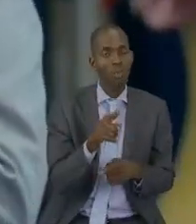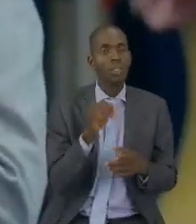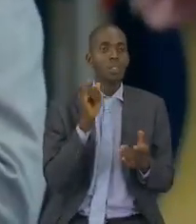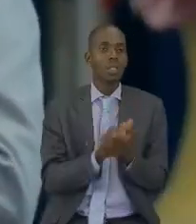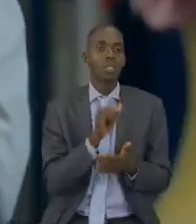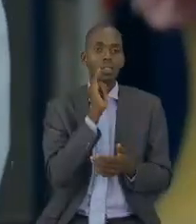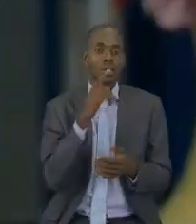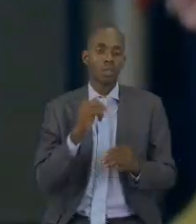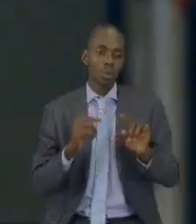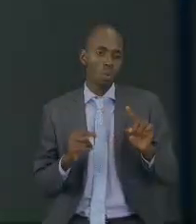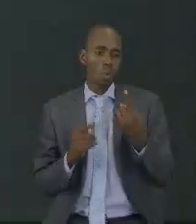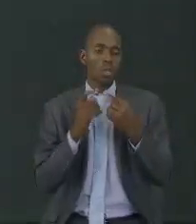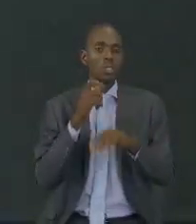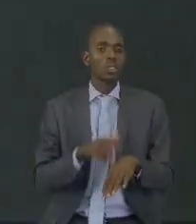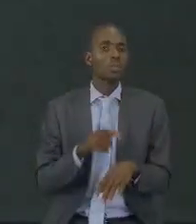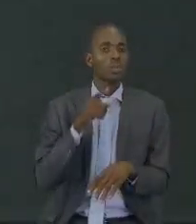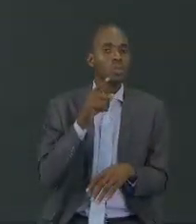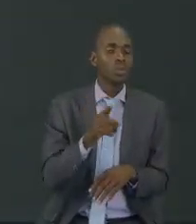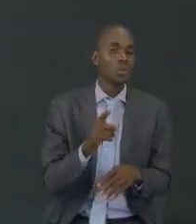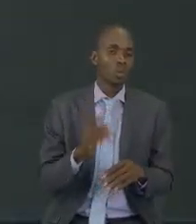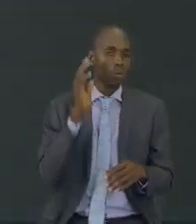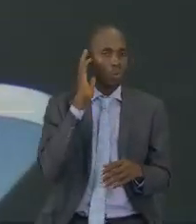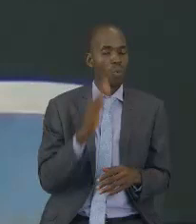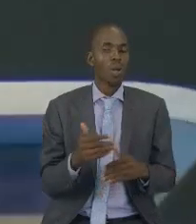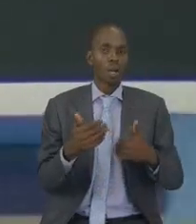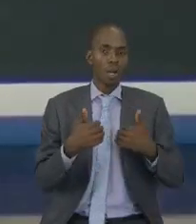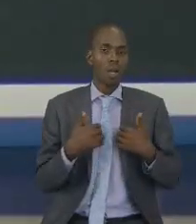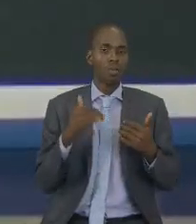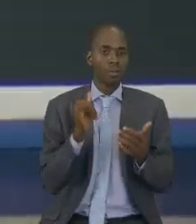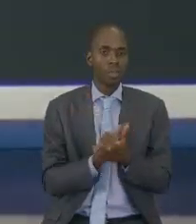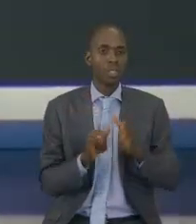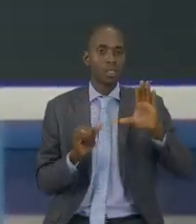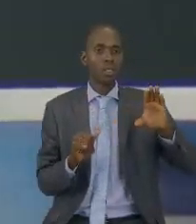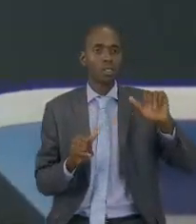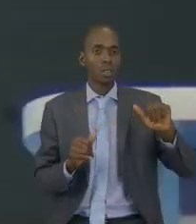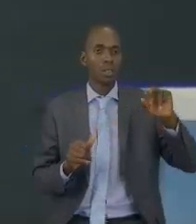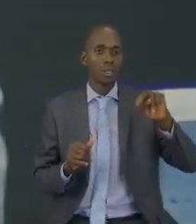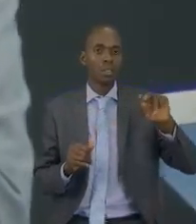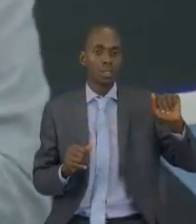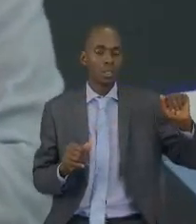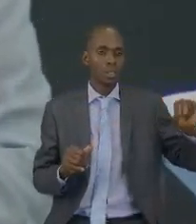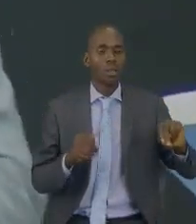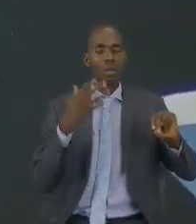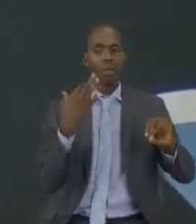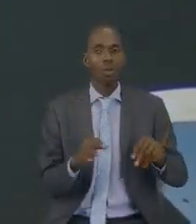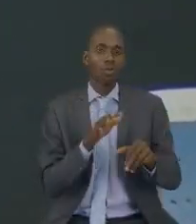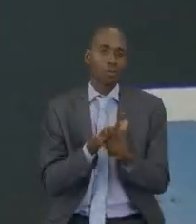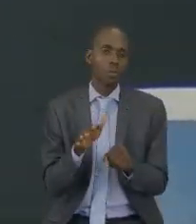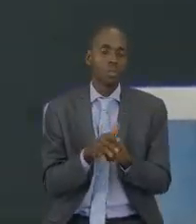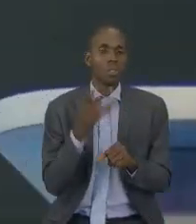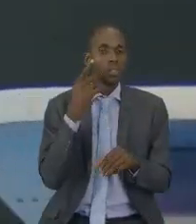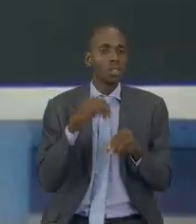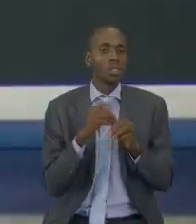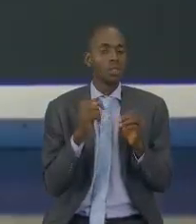only time you have that Canaan of sufficiency. Look at